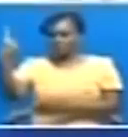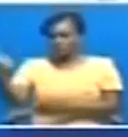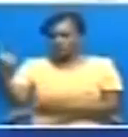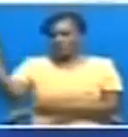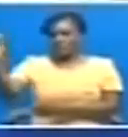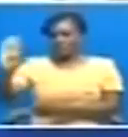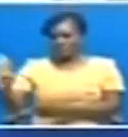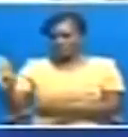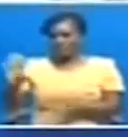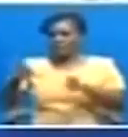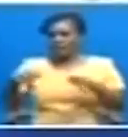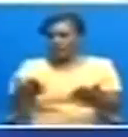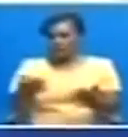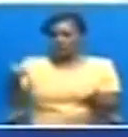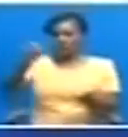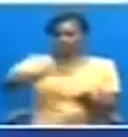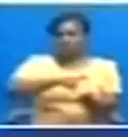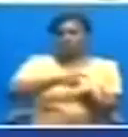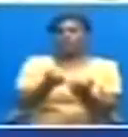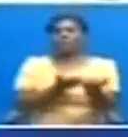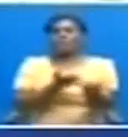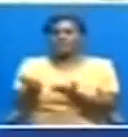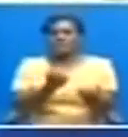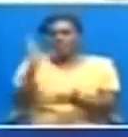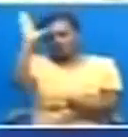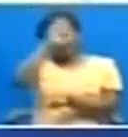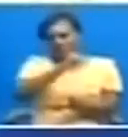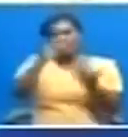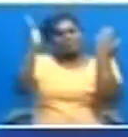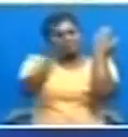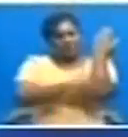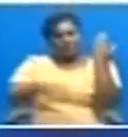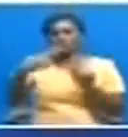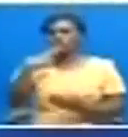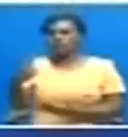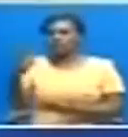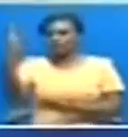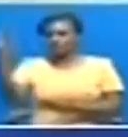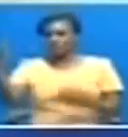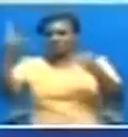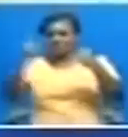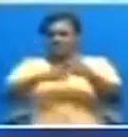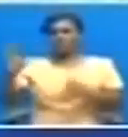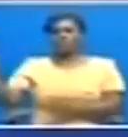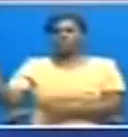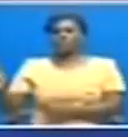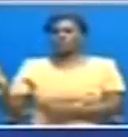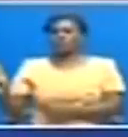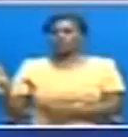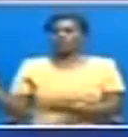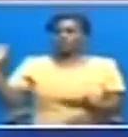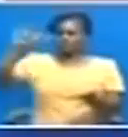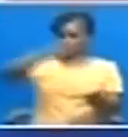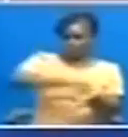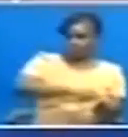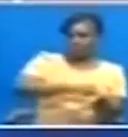shillings, attributed to the increase in merchandise trade deficit that worsened to 246.3 billion. On the import